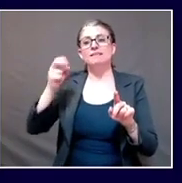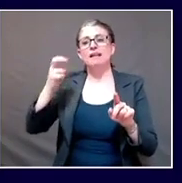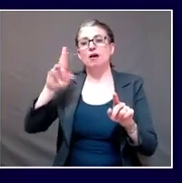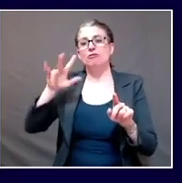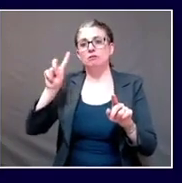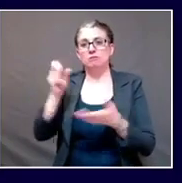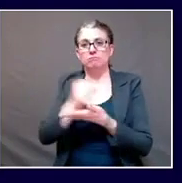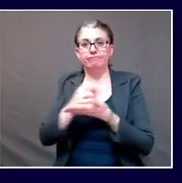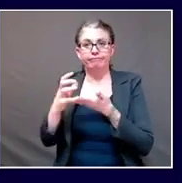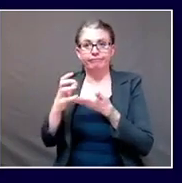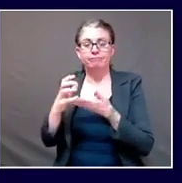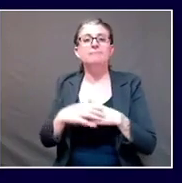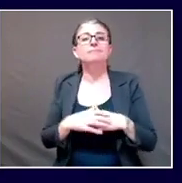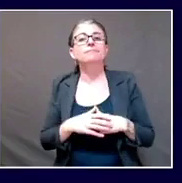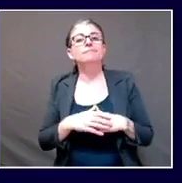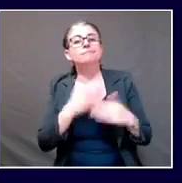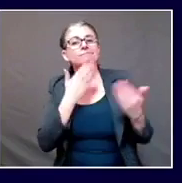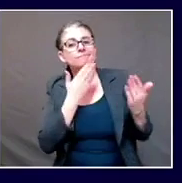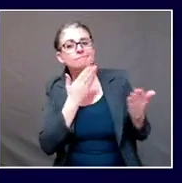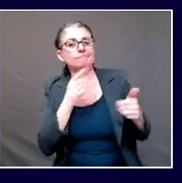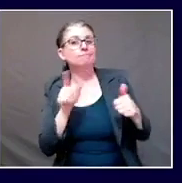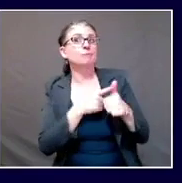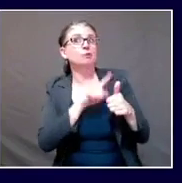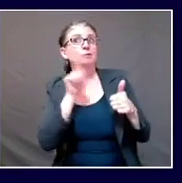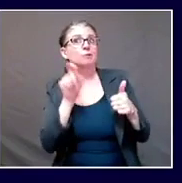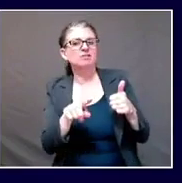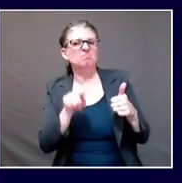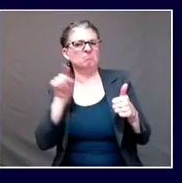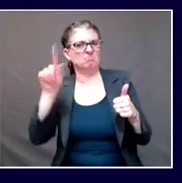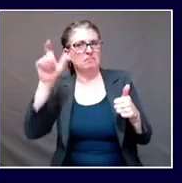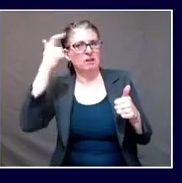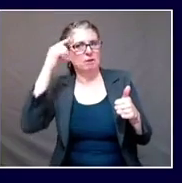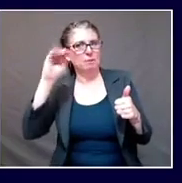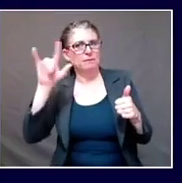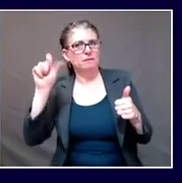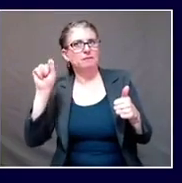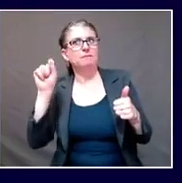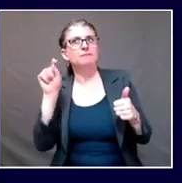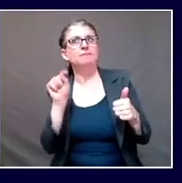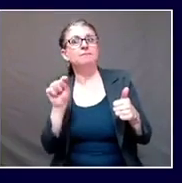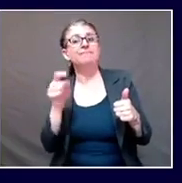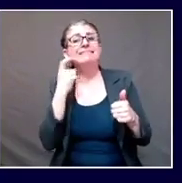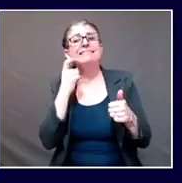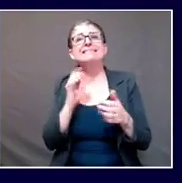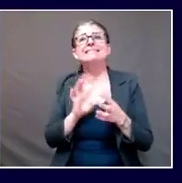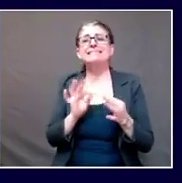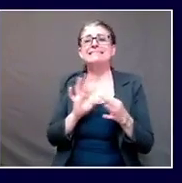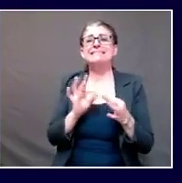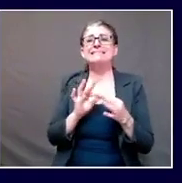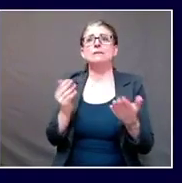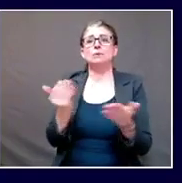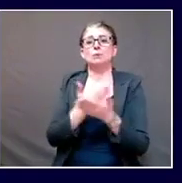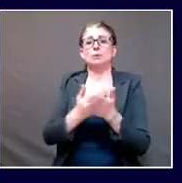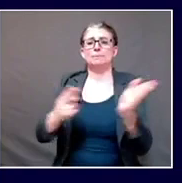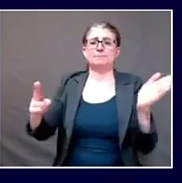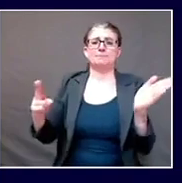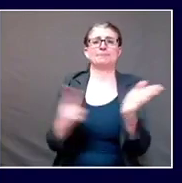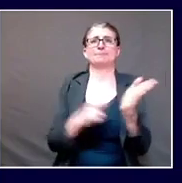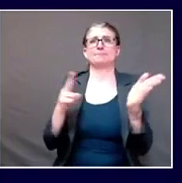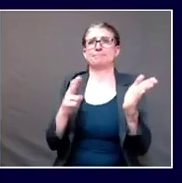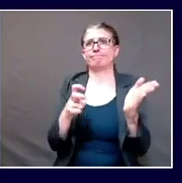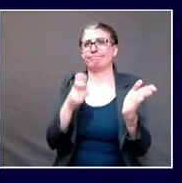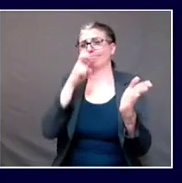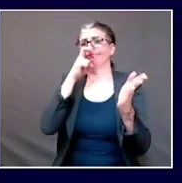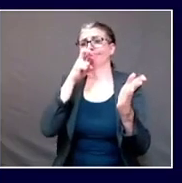Governor Mills. So, regarding your new executive order, we've all seen the inconsistency when we're out there in stores,